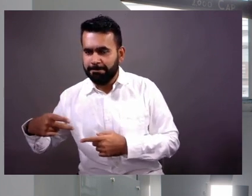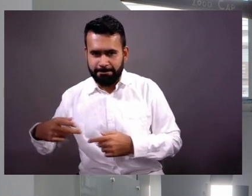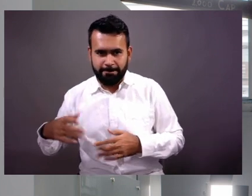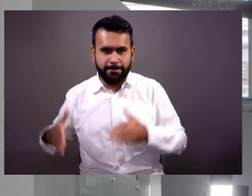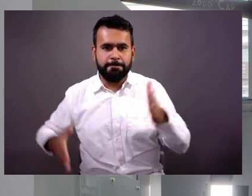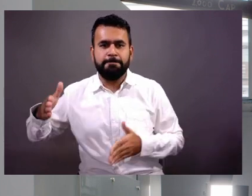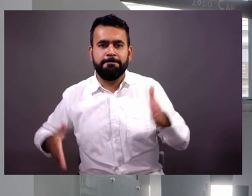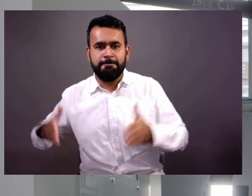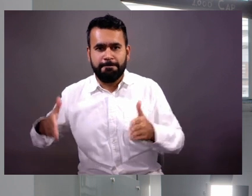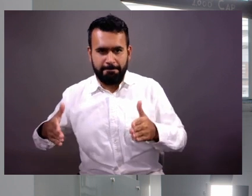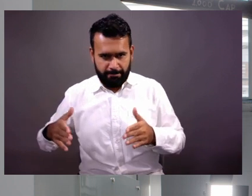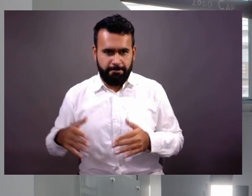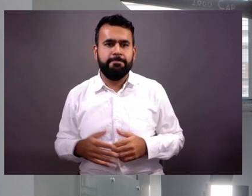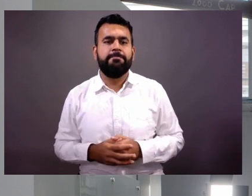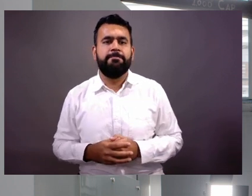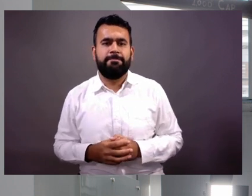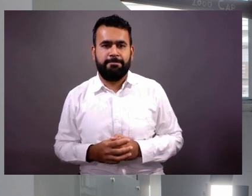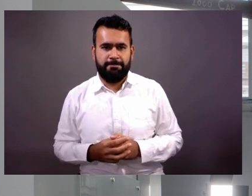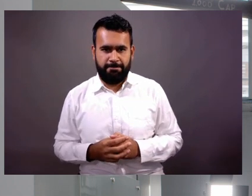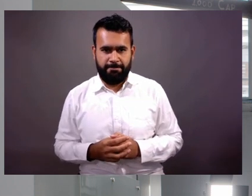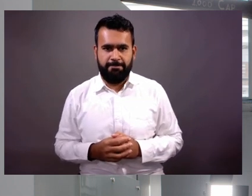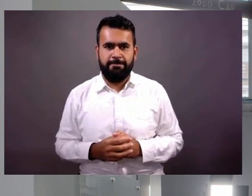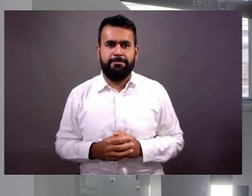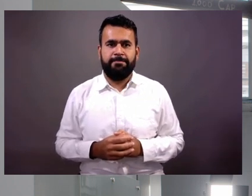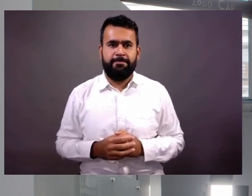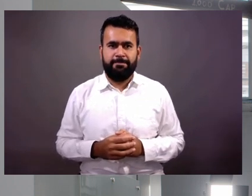Back to the Robocop.